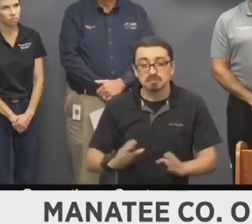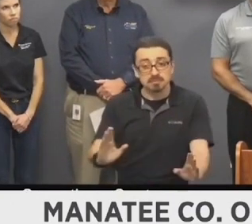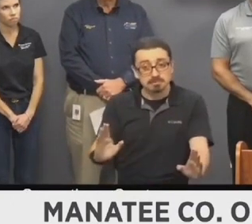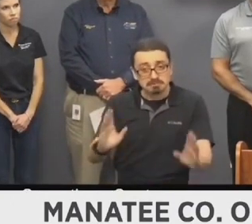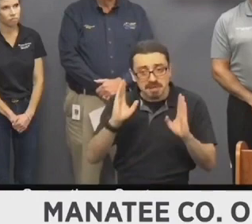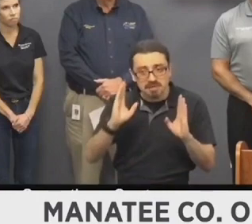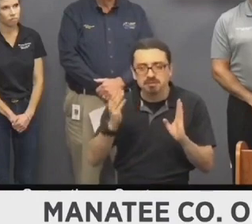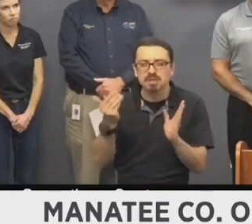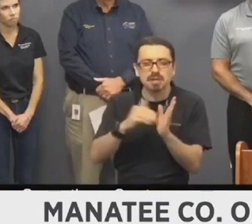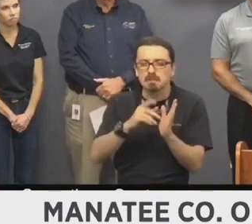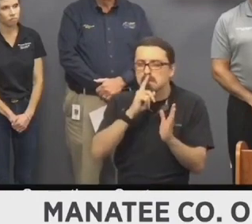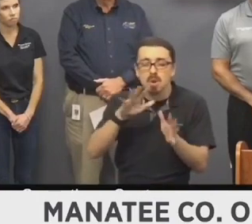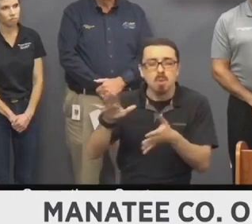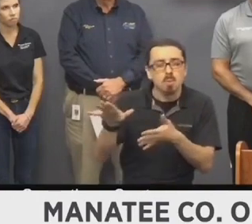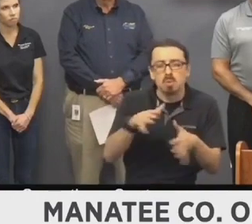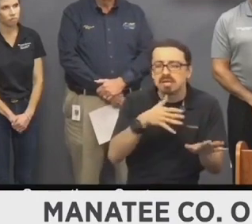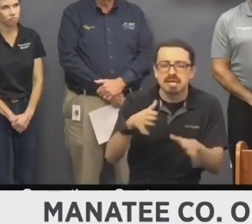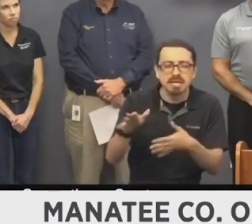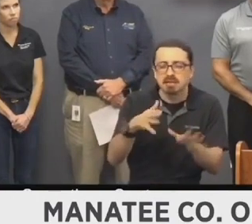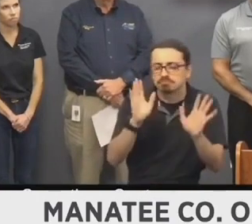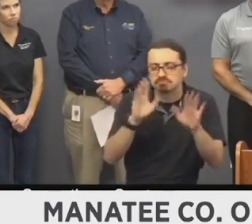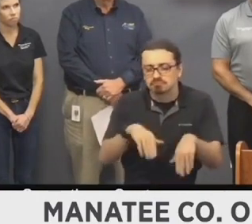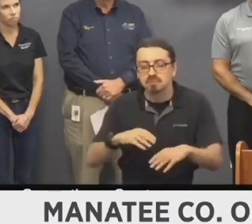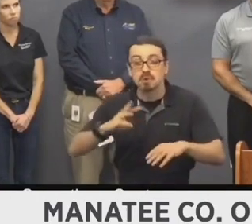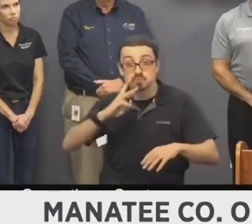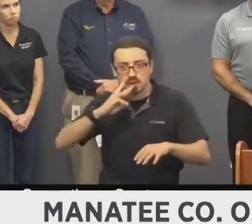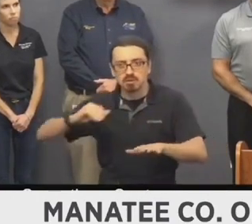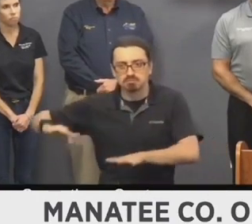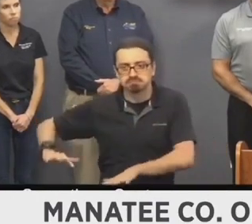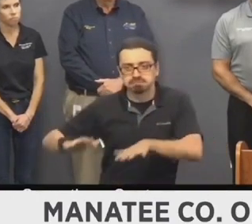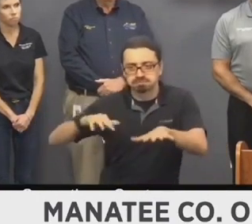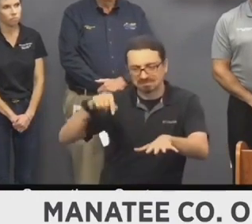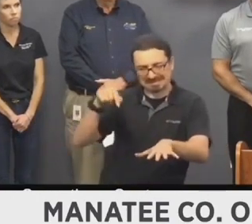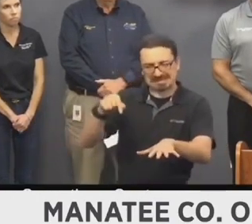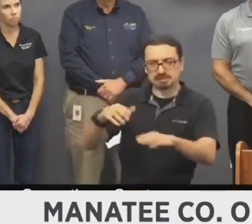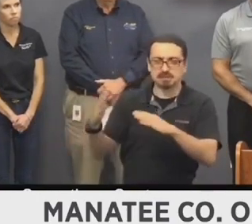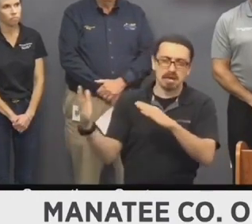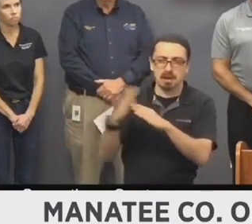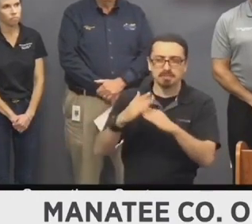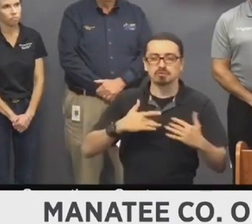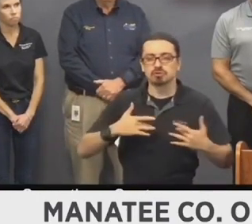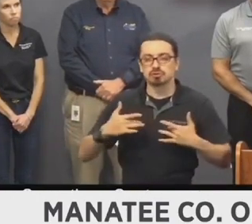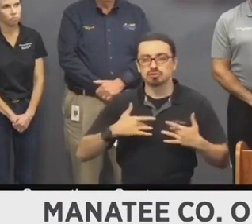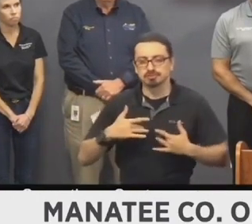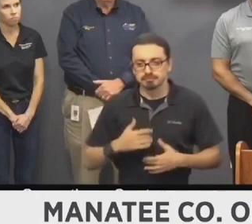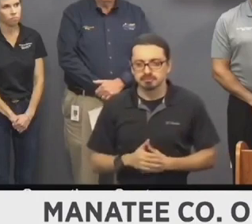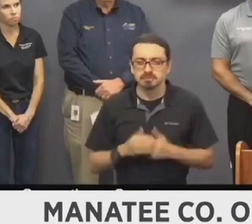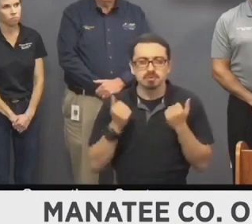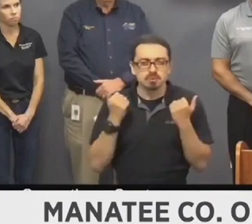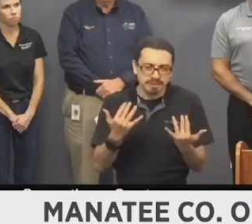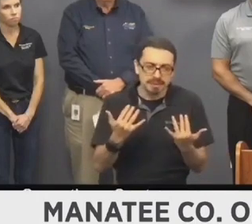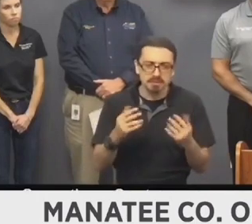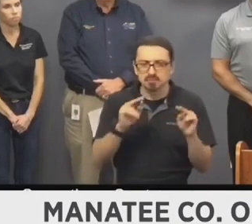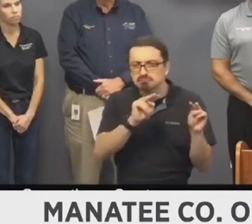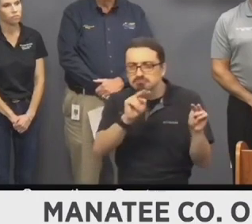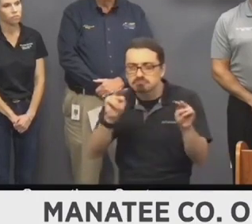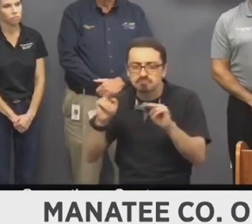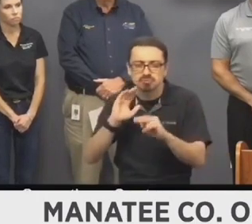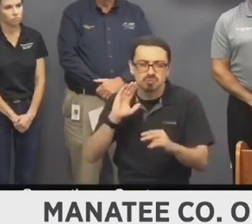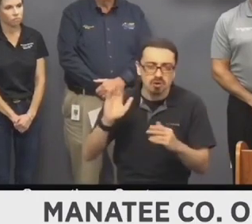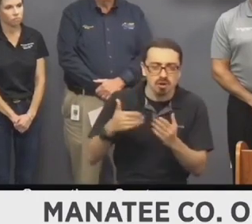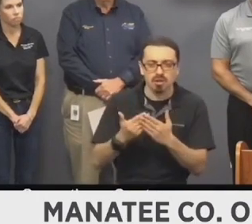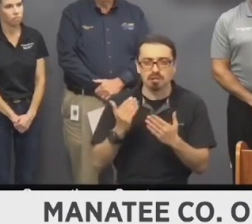Tomorrow morning when the winds die down is not going to be the time to try to go home. Pay attention to all of our updates that are coming from public